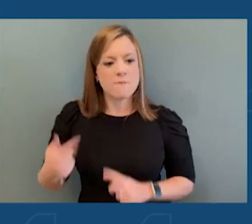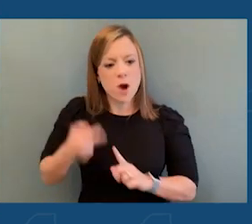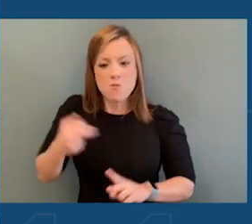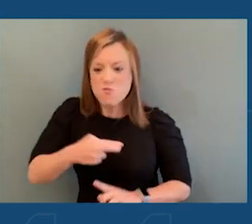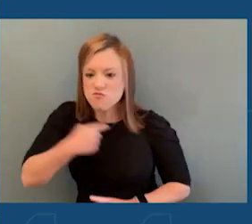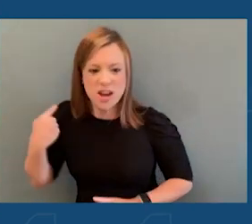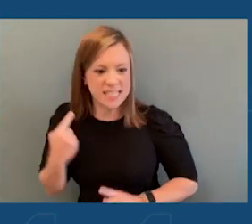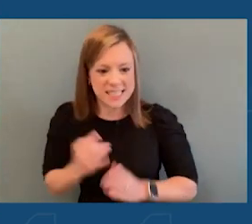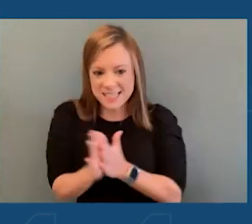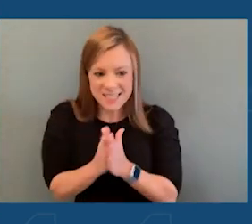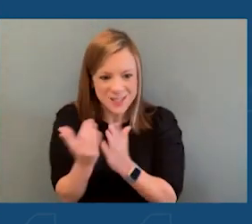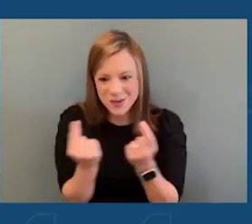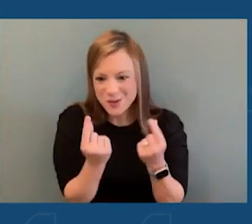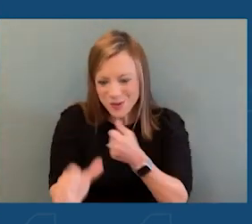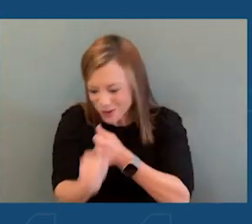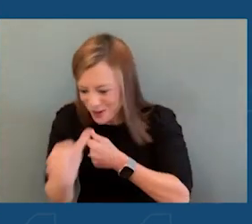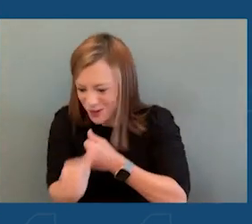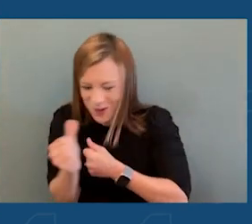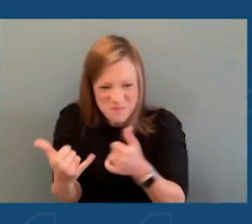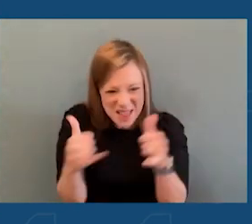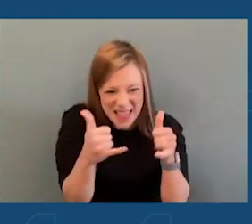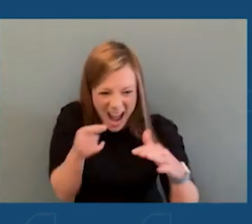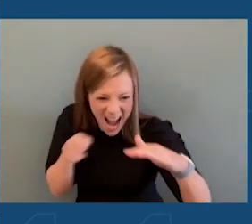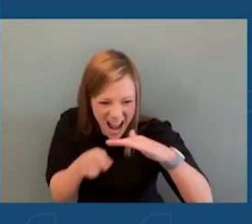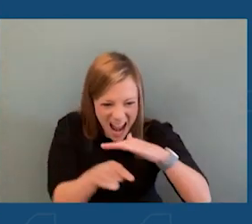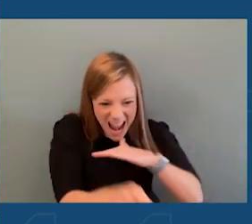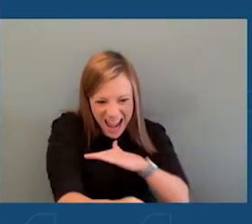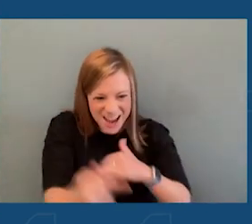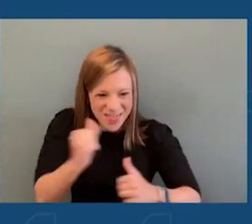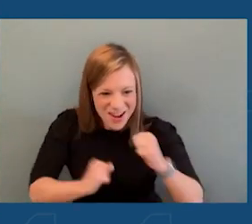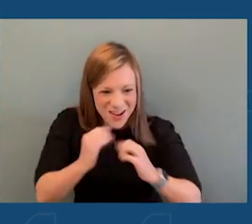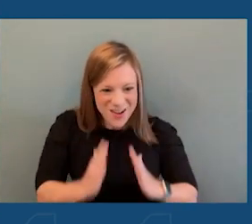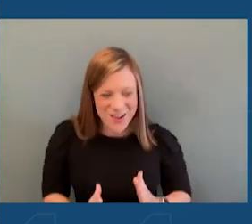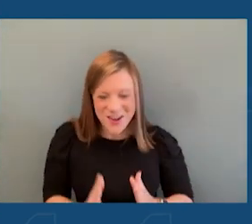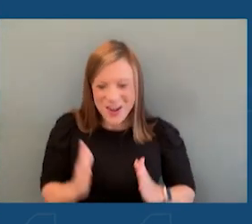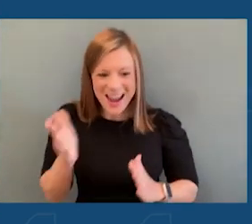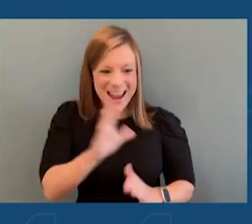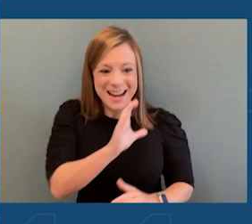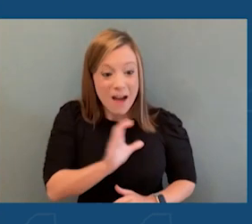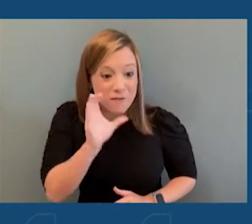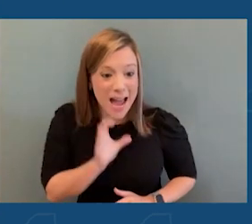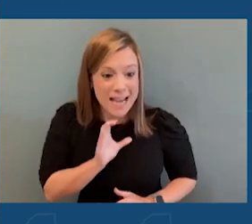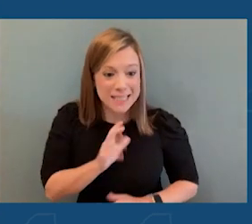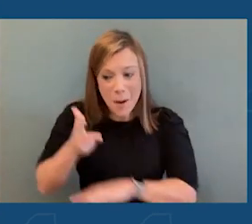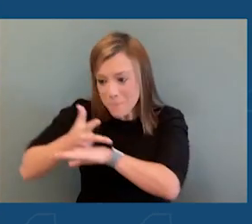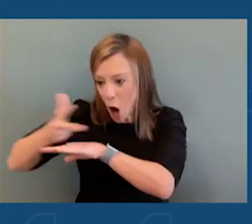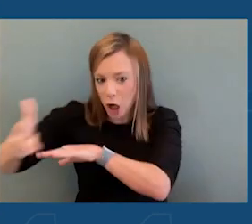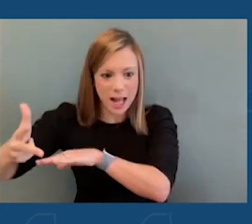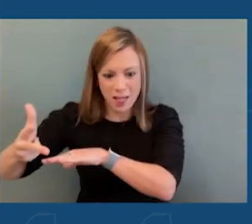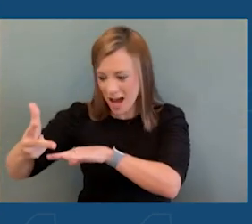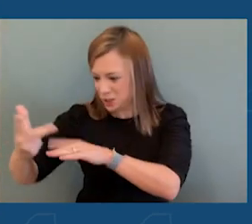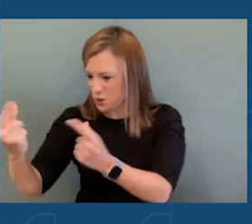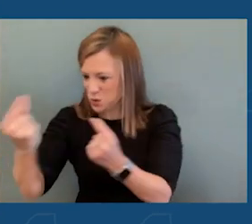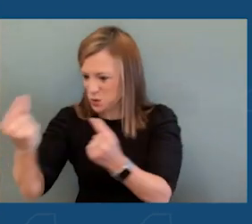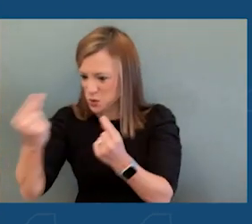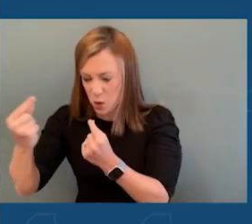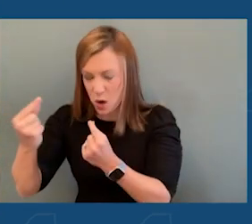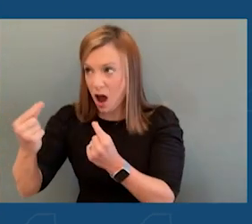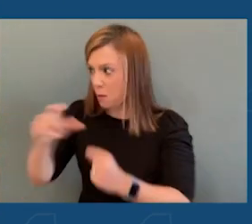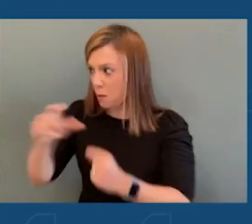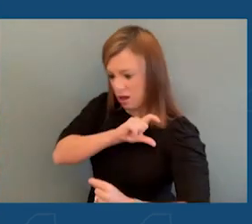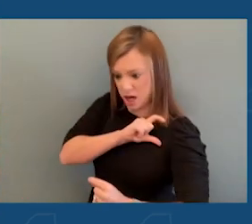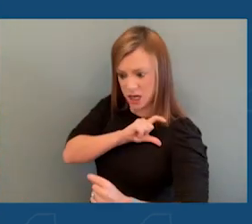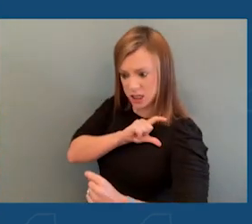adulthood, playing underground theater in cafes and parking lots, fearing the police who might burst in